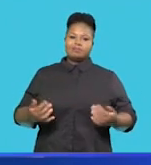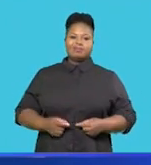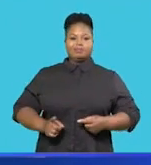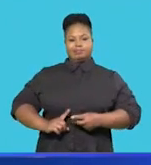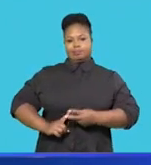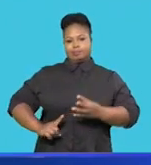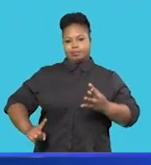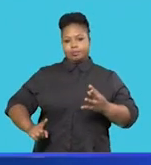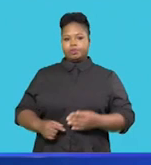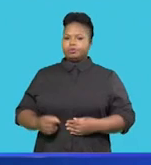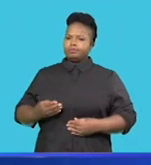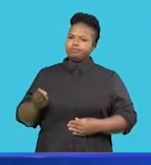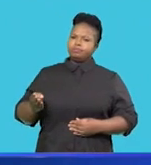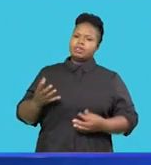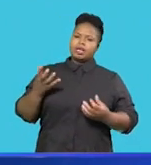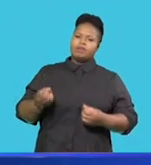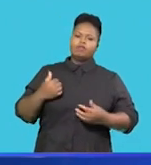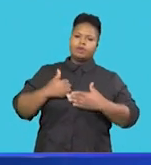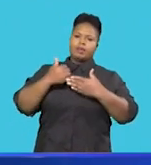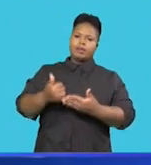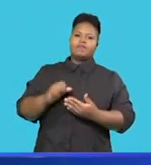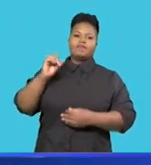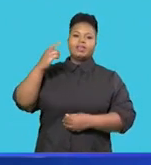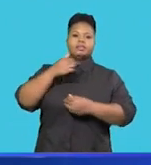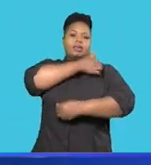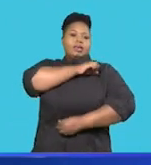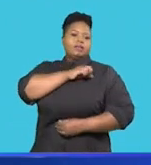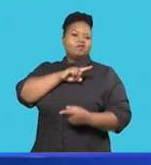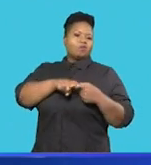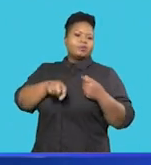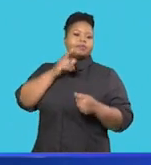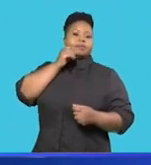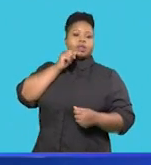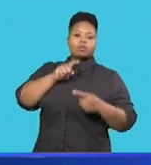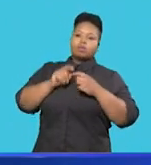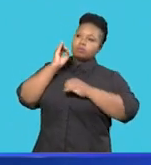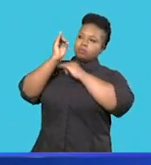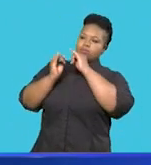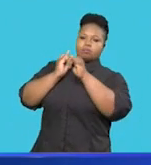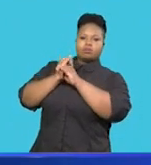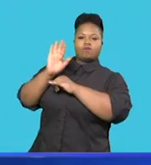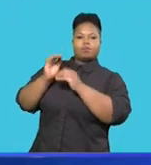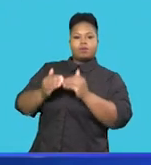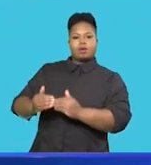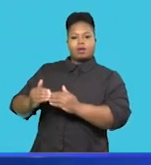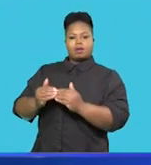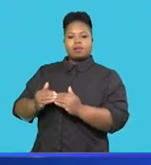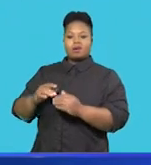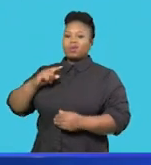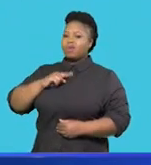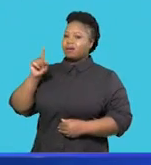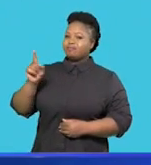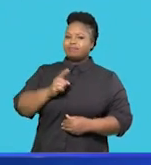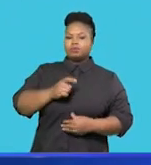tsa tshwanyetso mmoho le disebediswa tsa thuso ya pele ho tswa ho Mosamaria ya Molemo wa Naheng ya Amerika. Sesosa sa nehelo ena ke